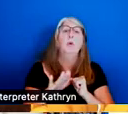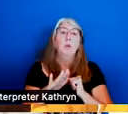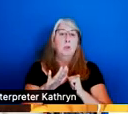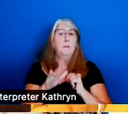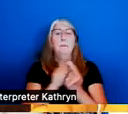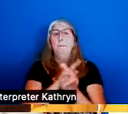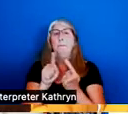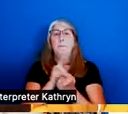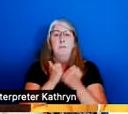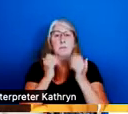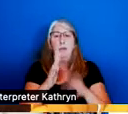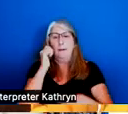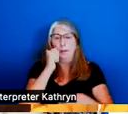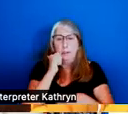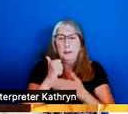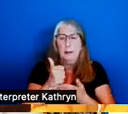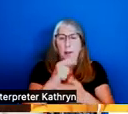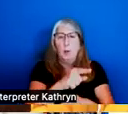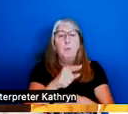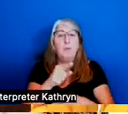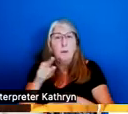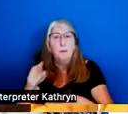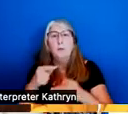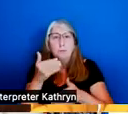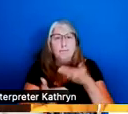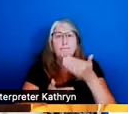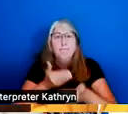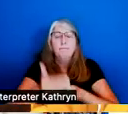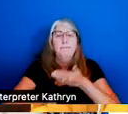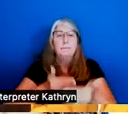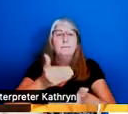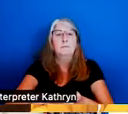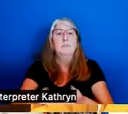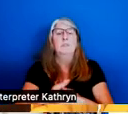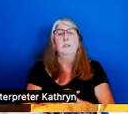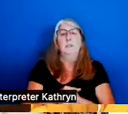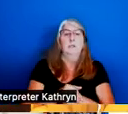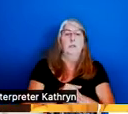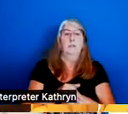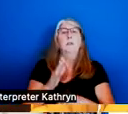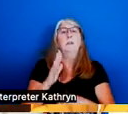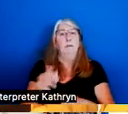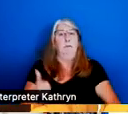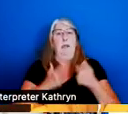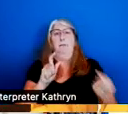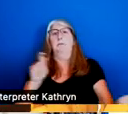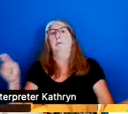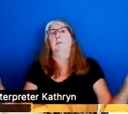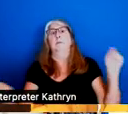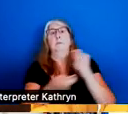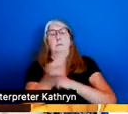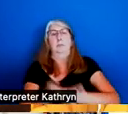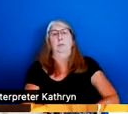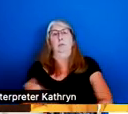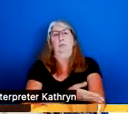every day and helping them get from point A to point B that look dramatically different. So